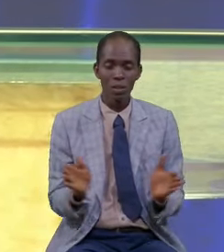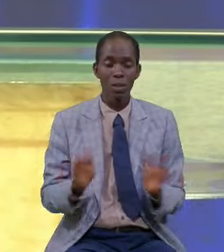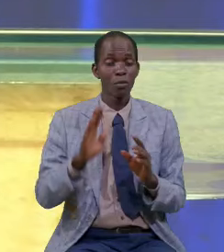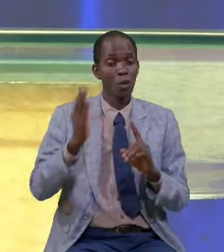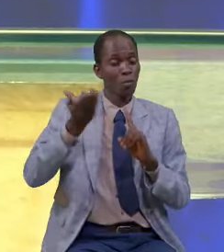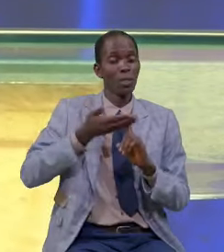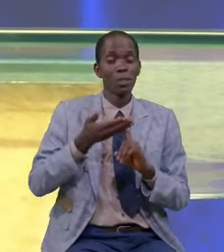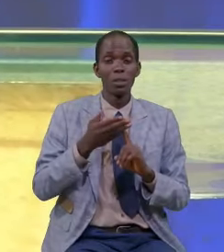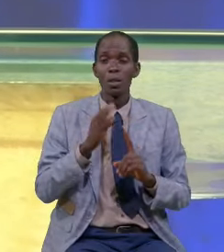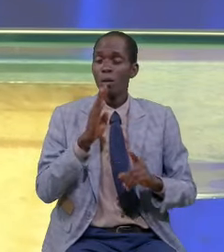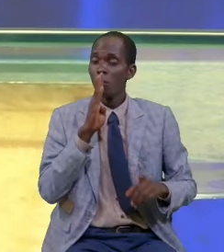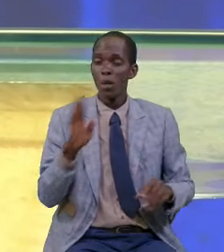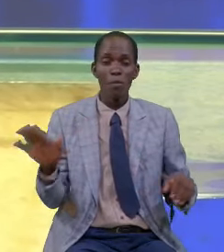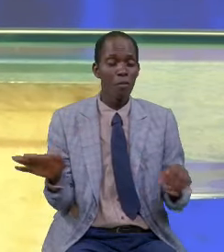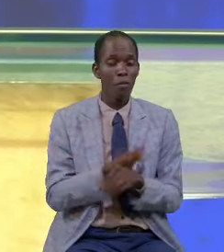Fully persuaded.